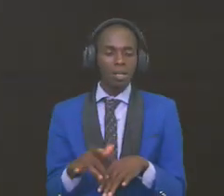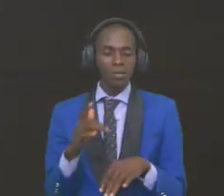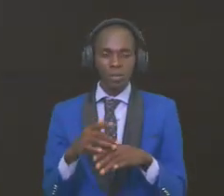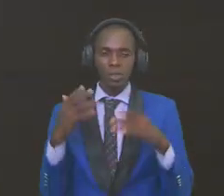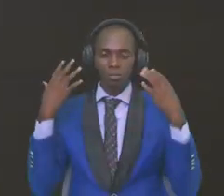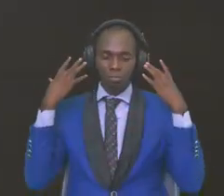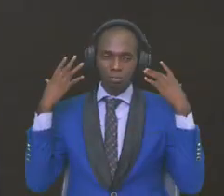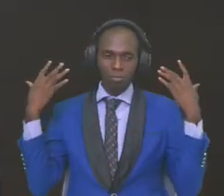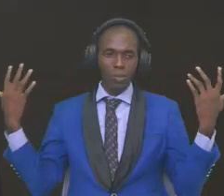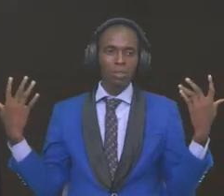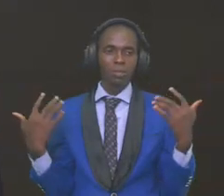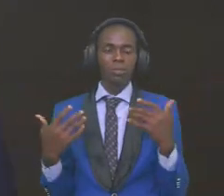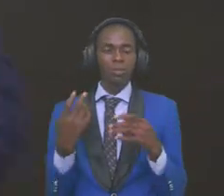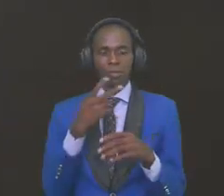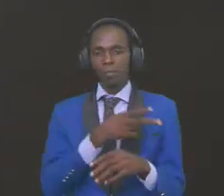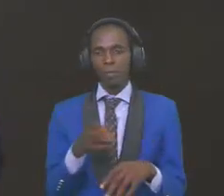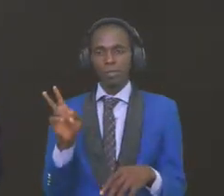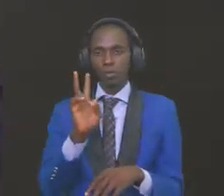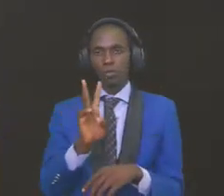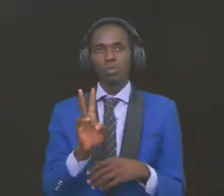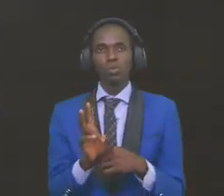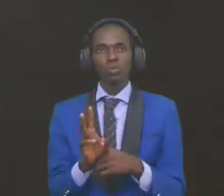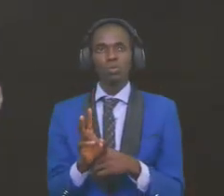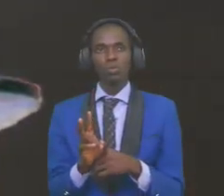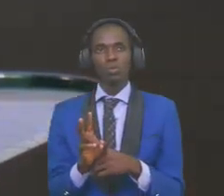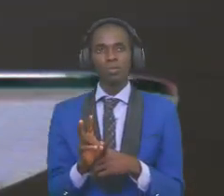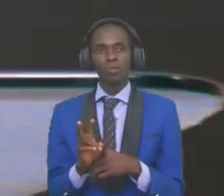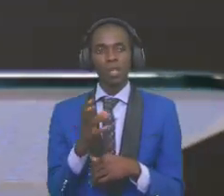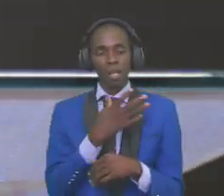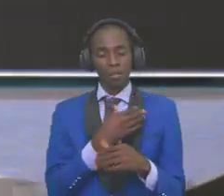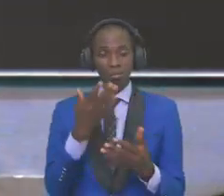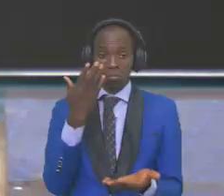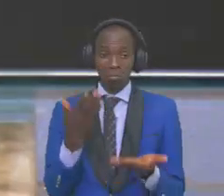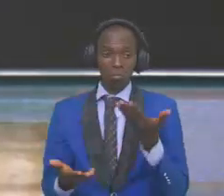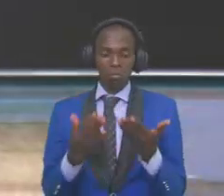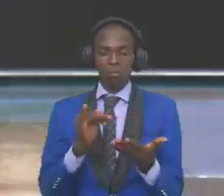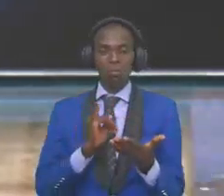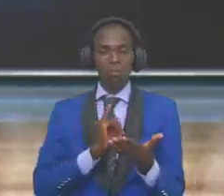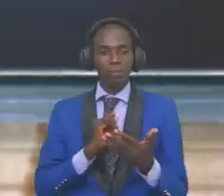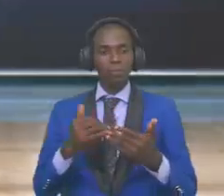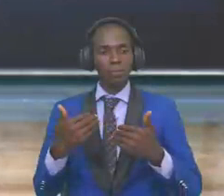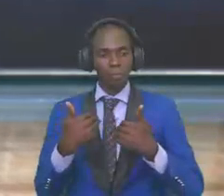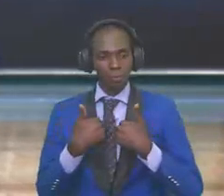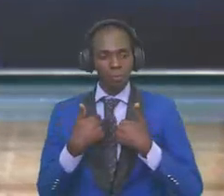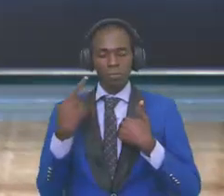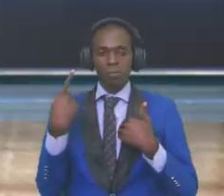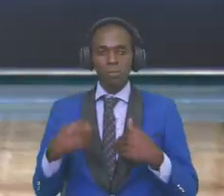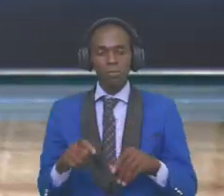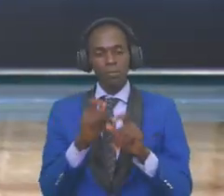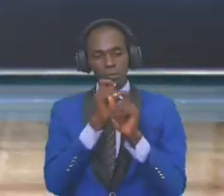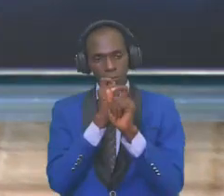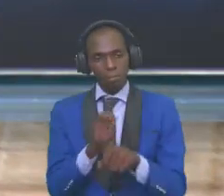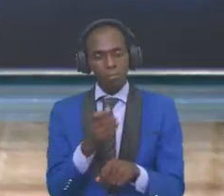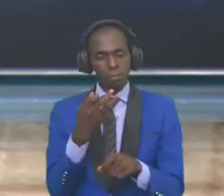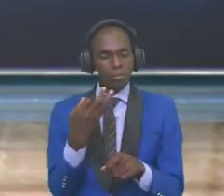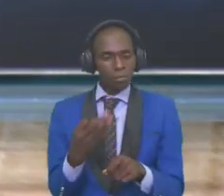tinkling cymbal. Look at verse 2. In verse 2, and though I have the gift of